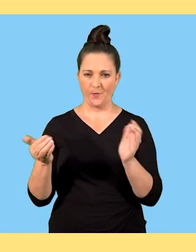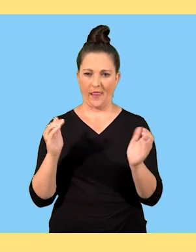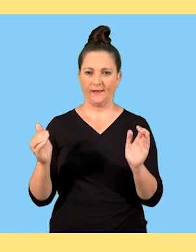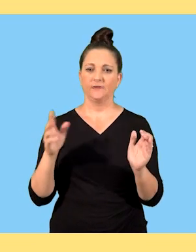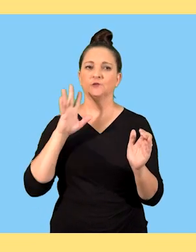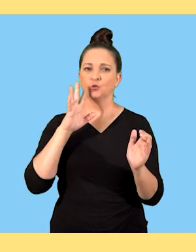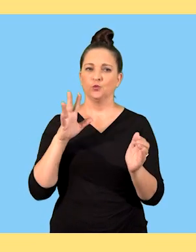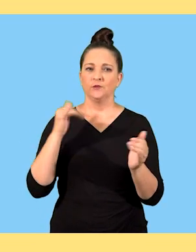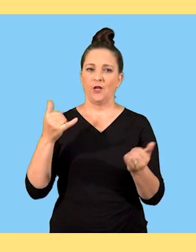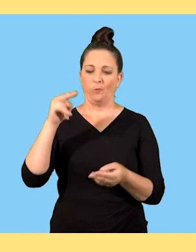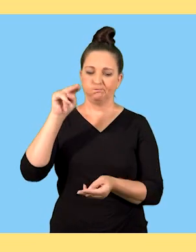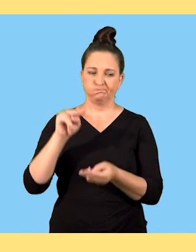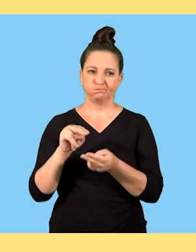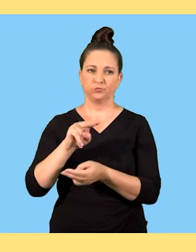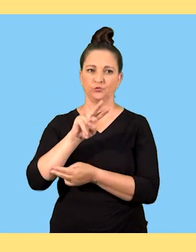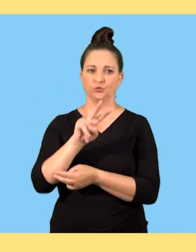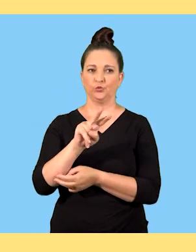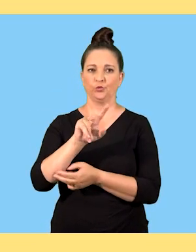therefore becomes